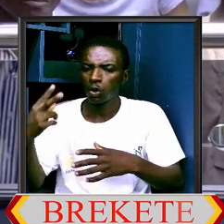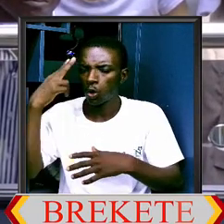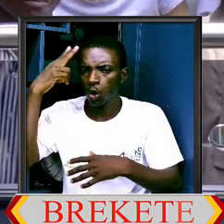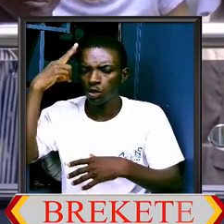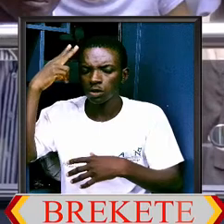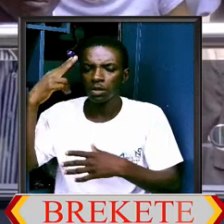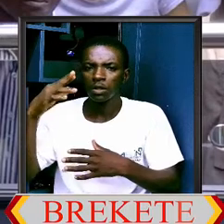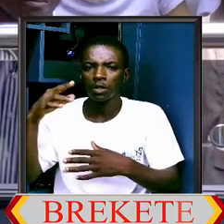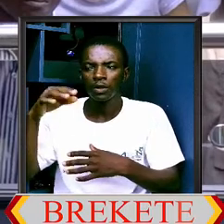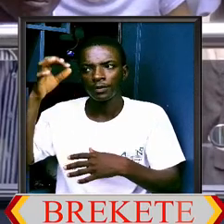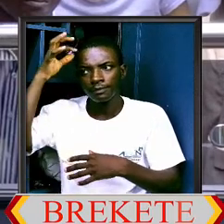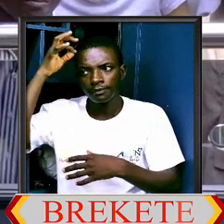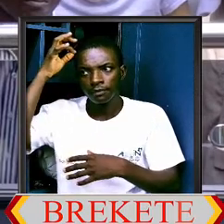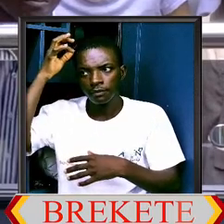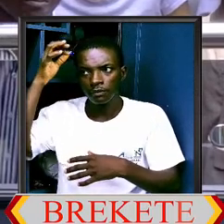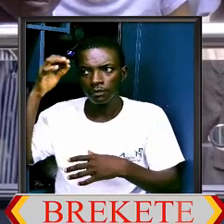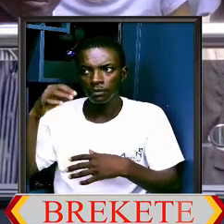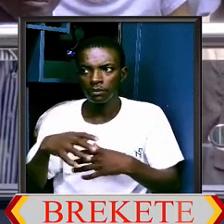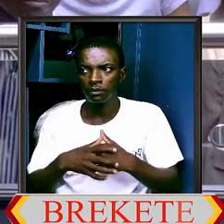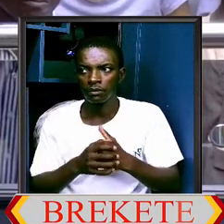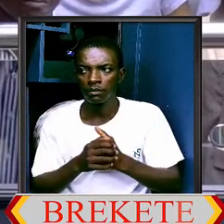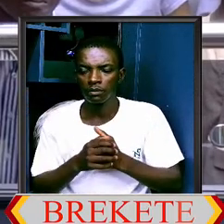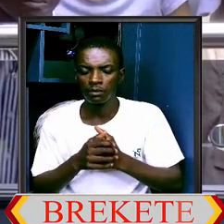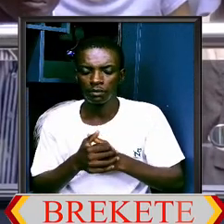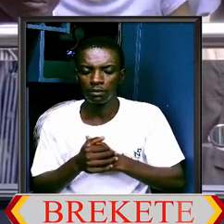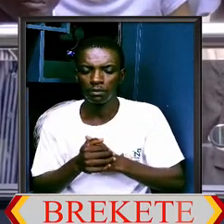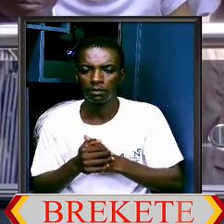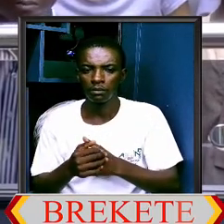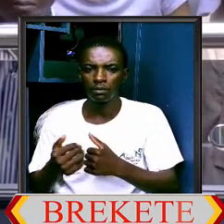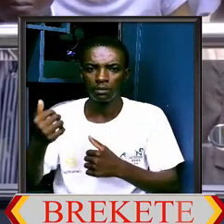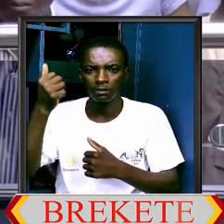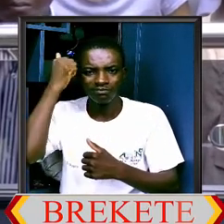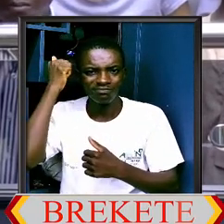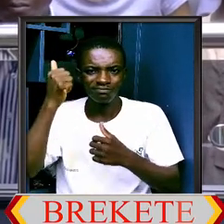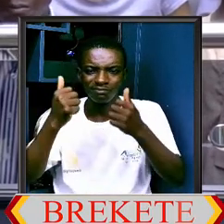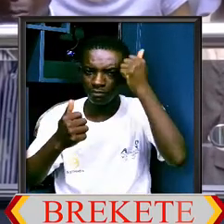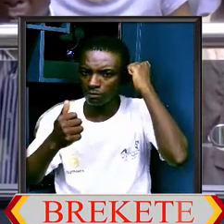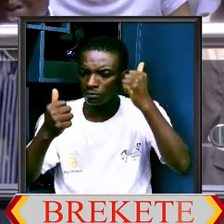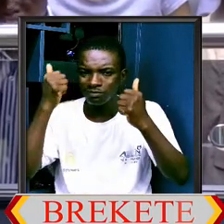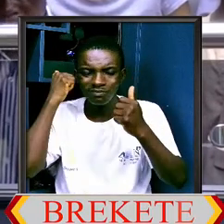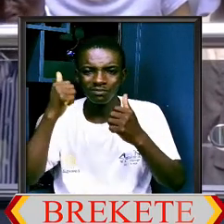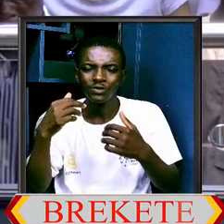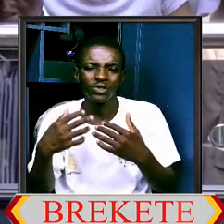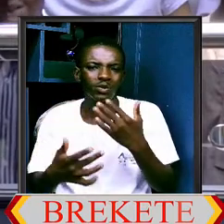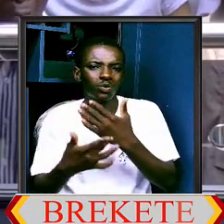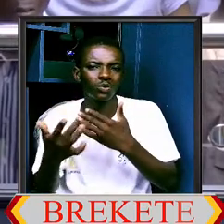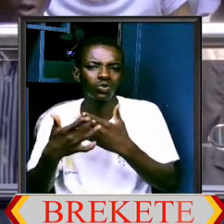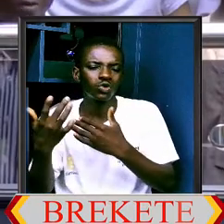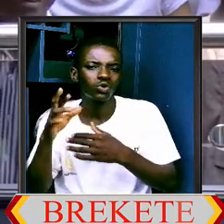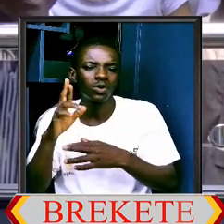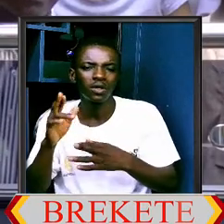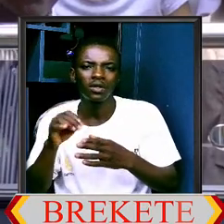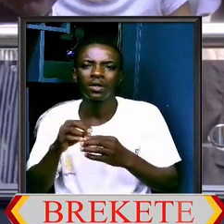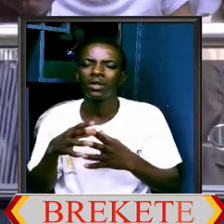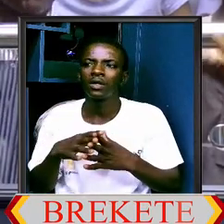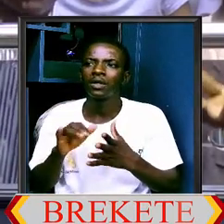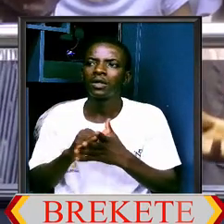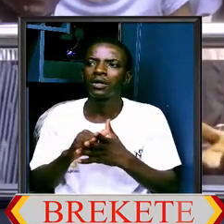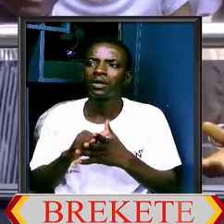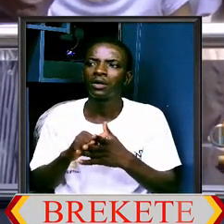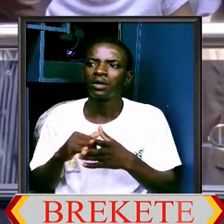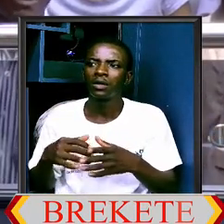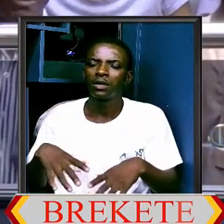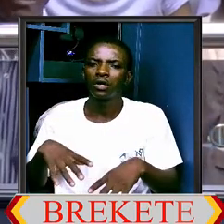hair. They light the jewelry. Me inside the vehicle. I saw them. They should take